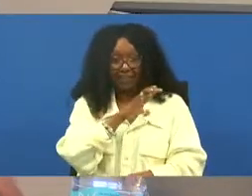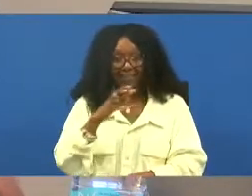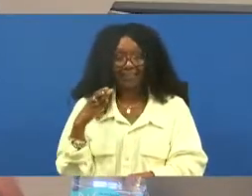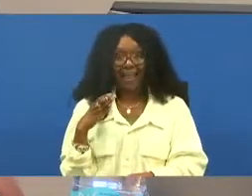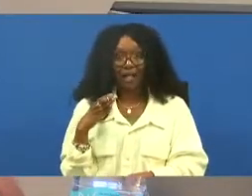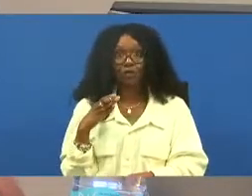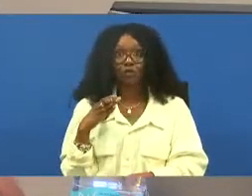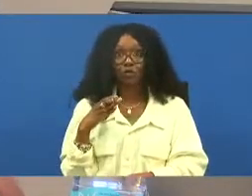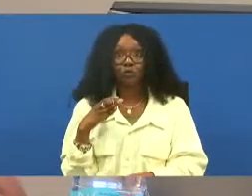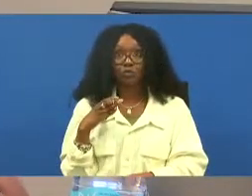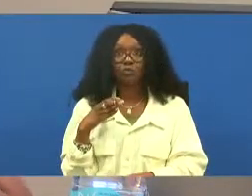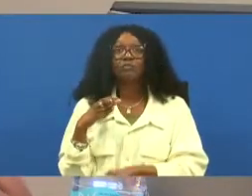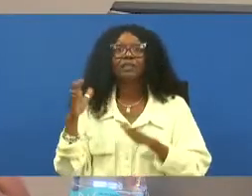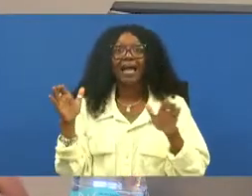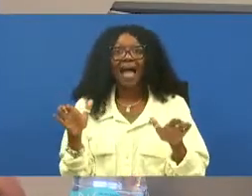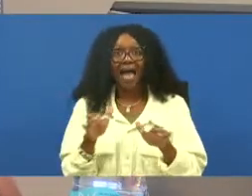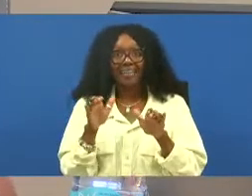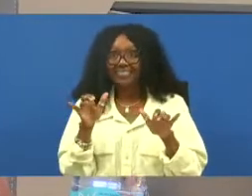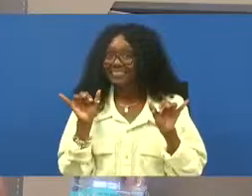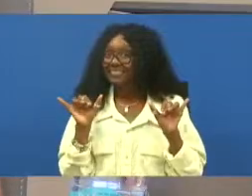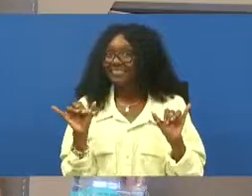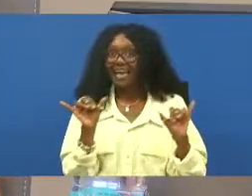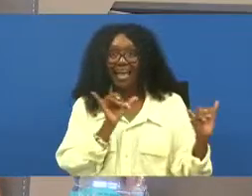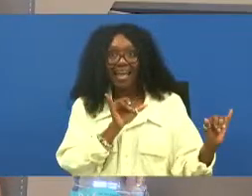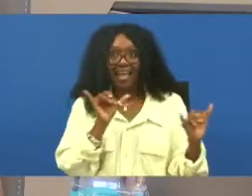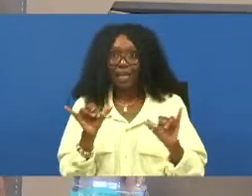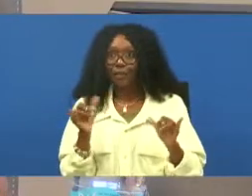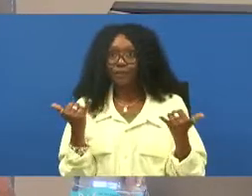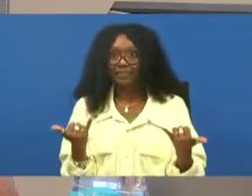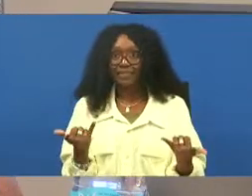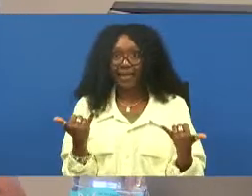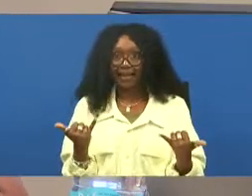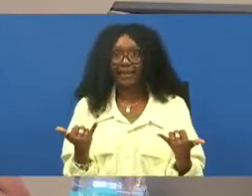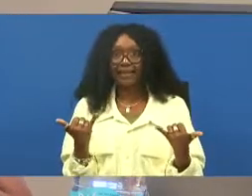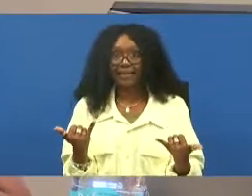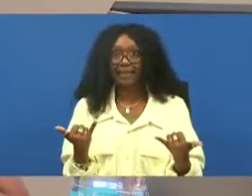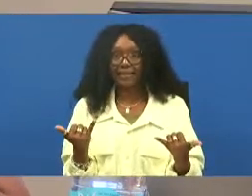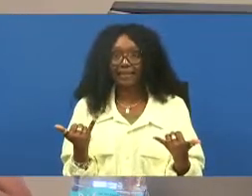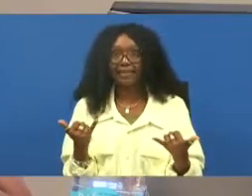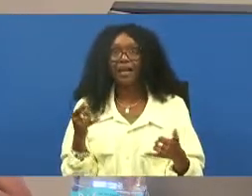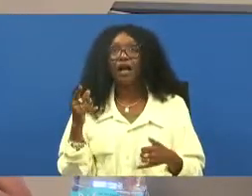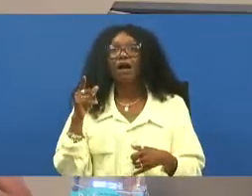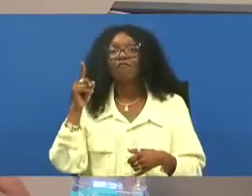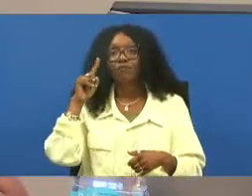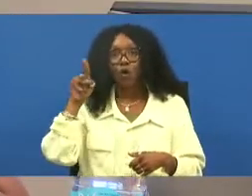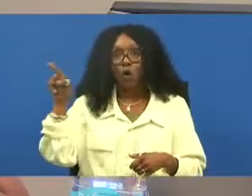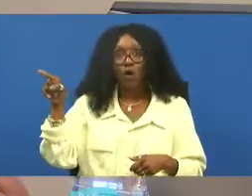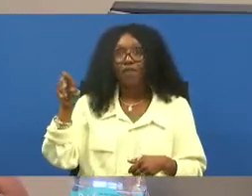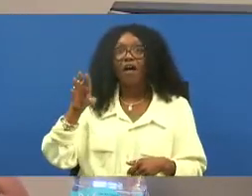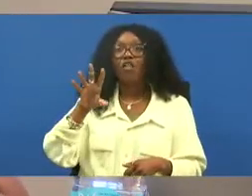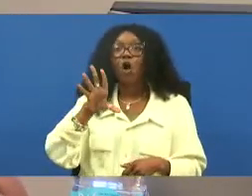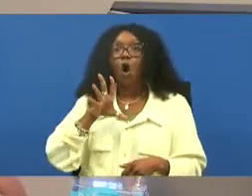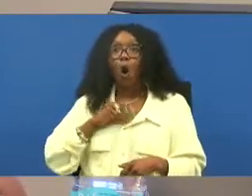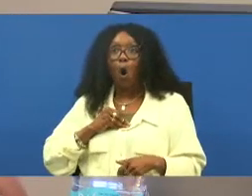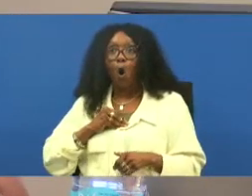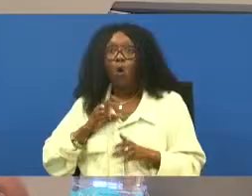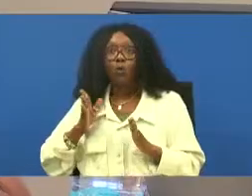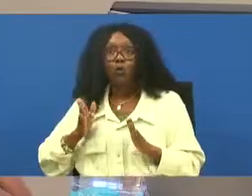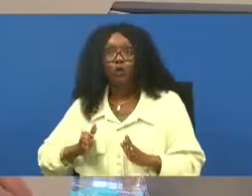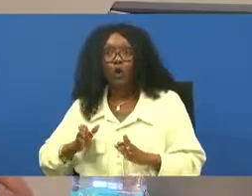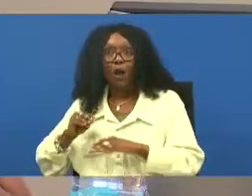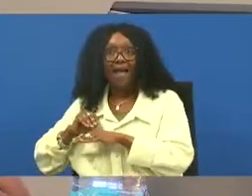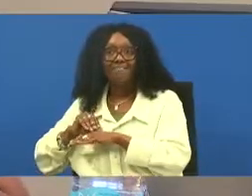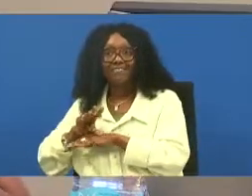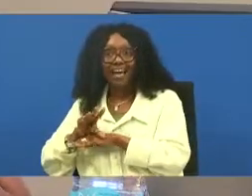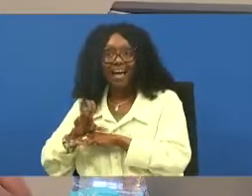to the action that we're taking today in connection with the owner's advisor.